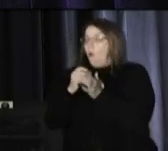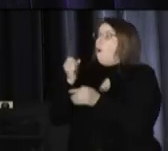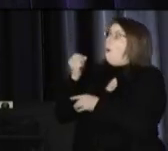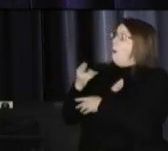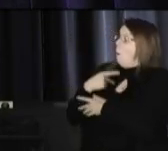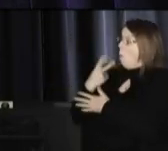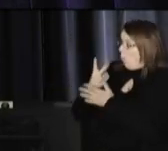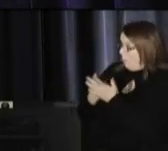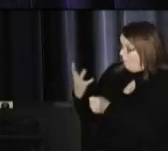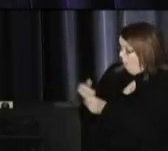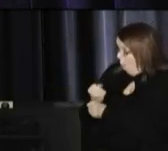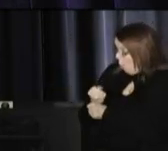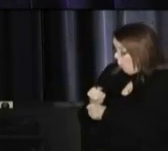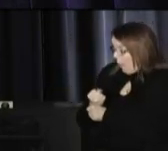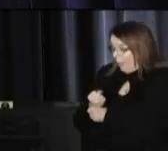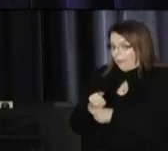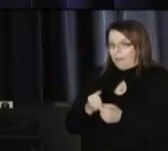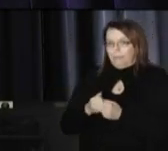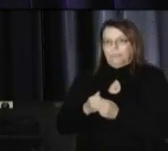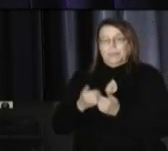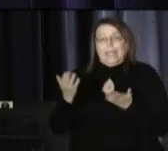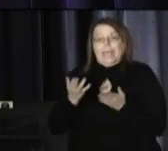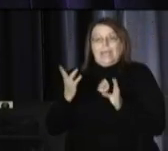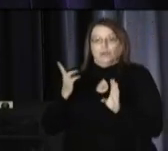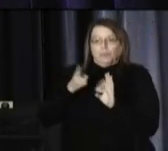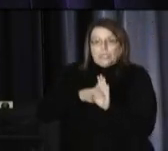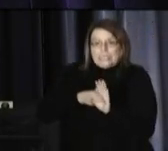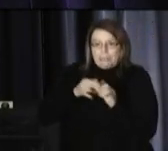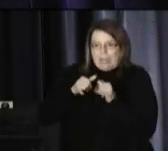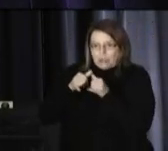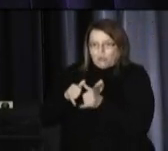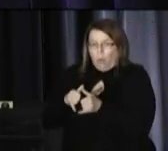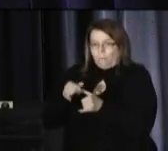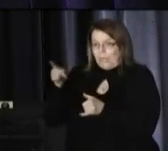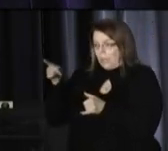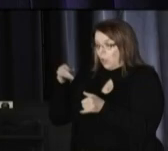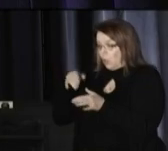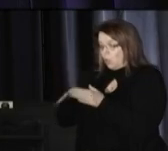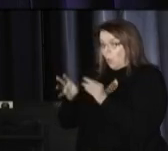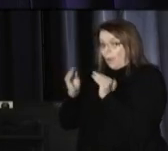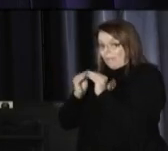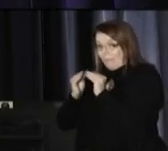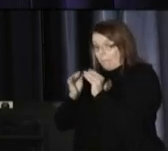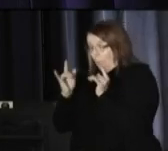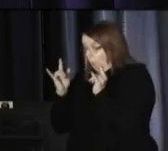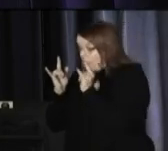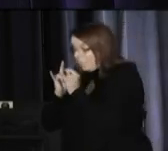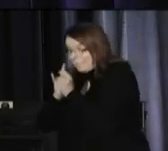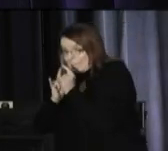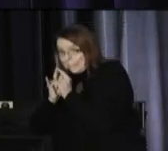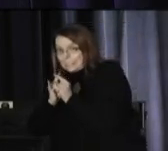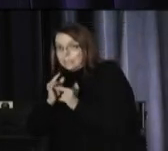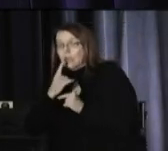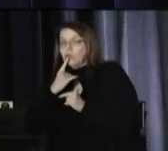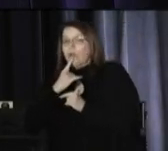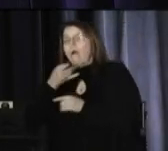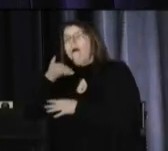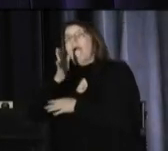say. "Here's a participation trophy." You go in for more kisses and you think, "God, let him be